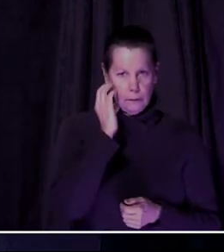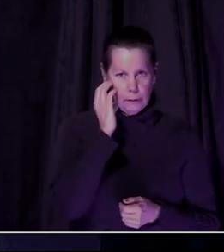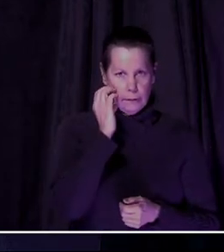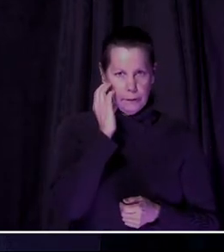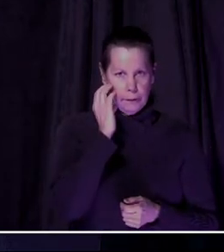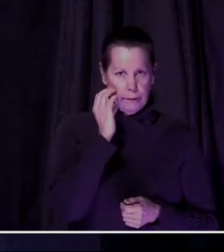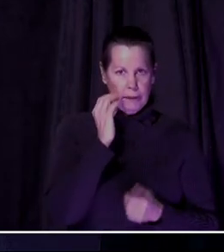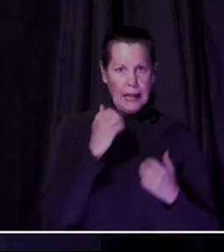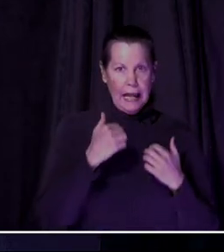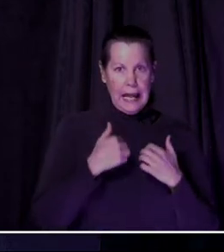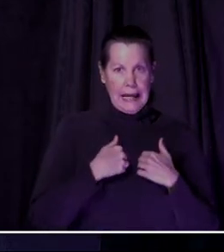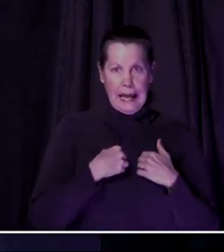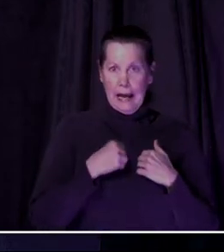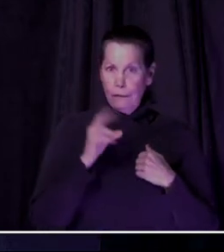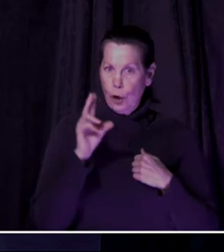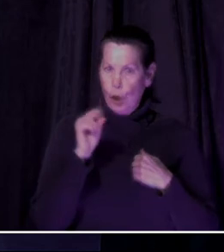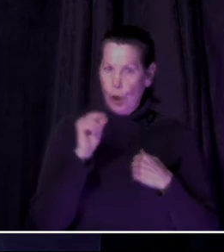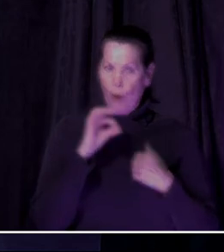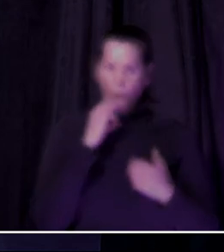and have no facts